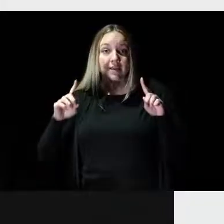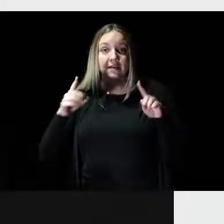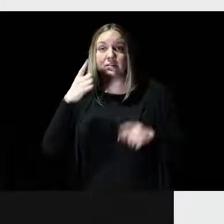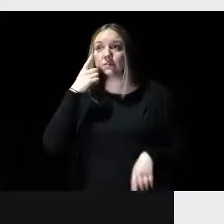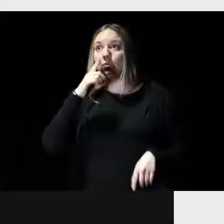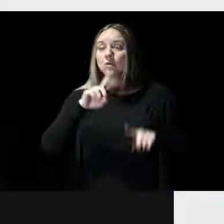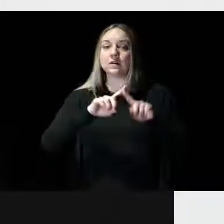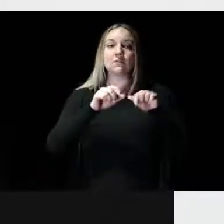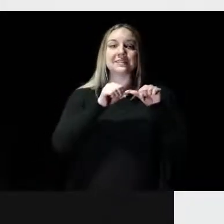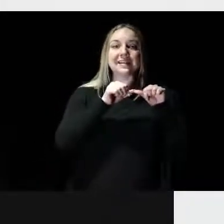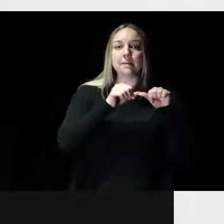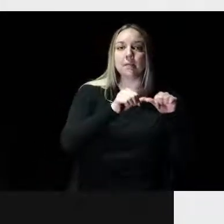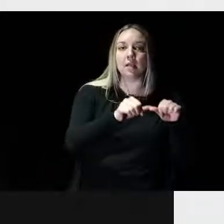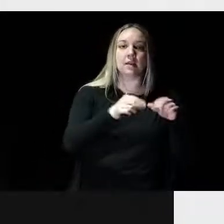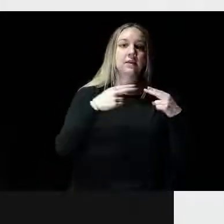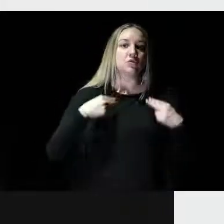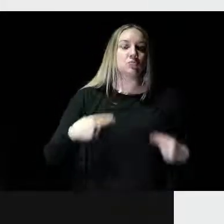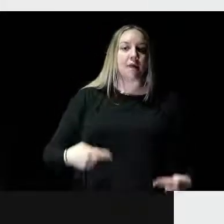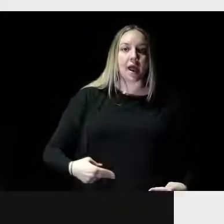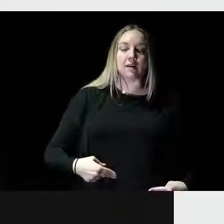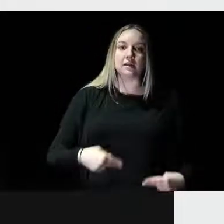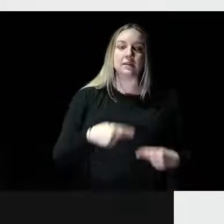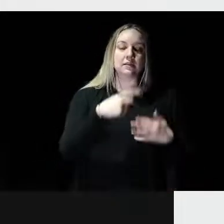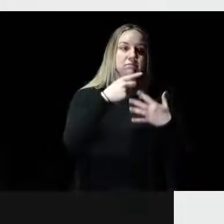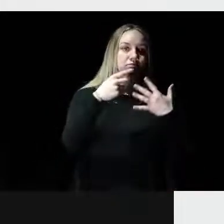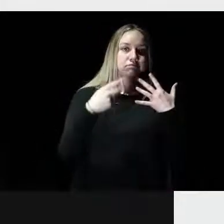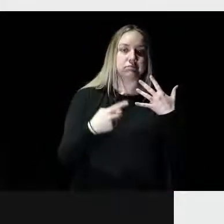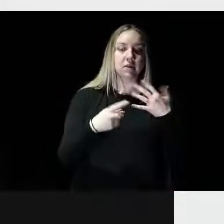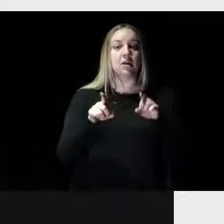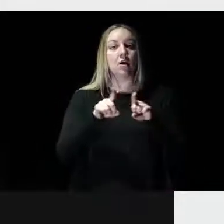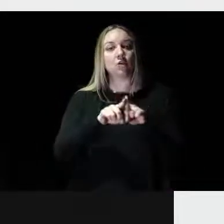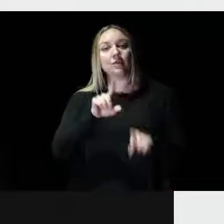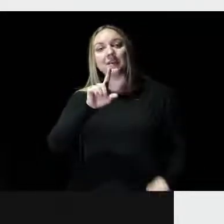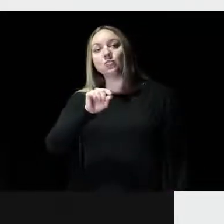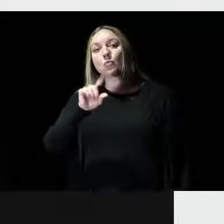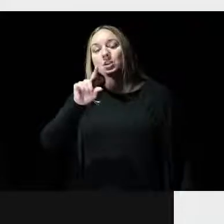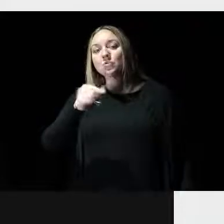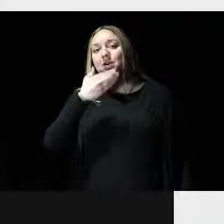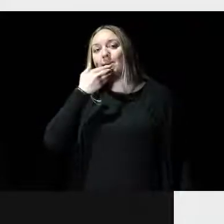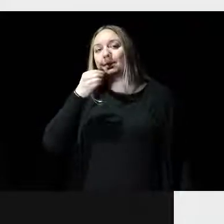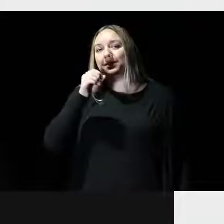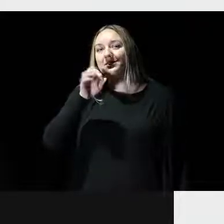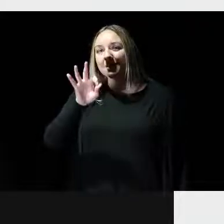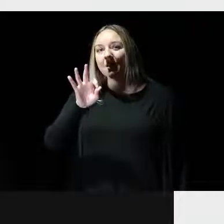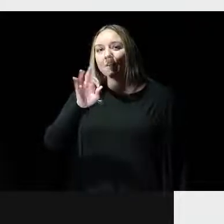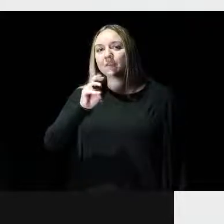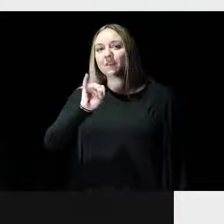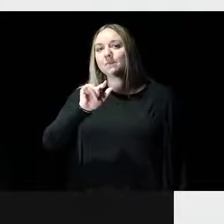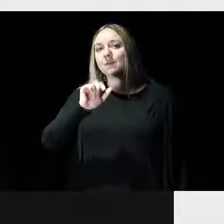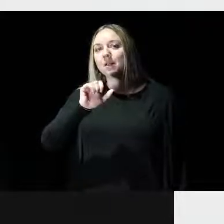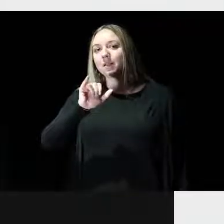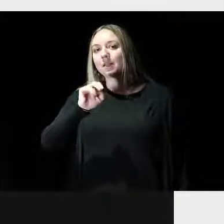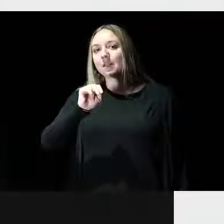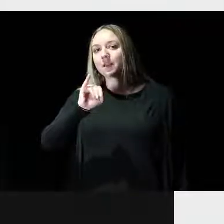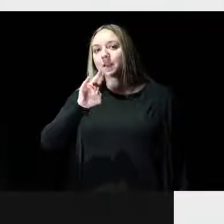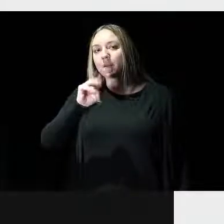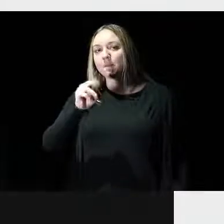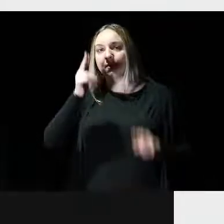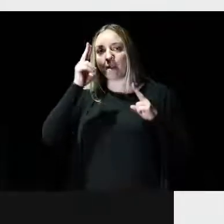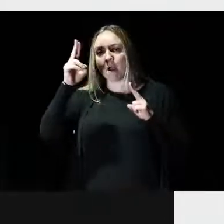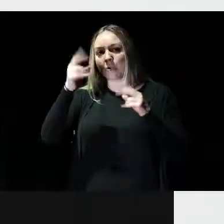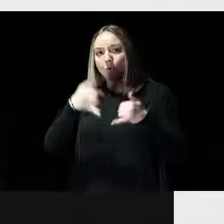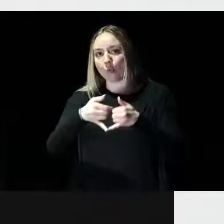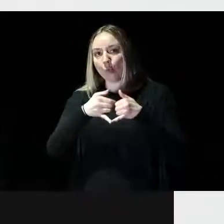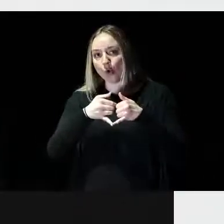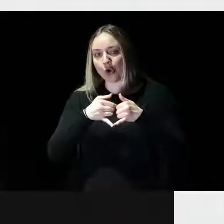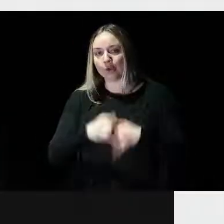and Humanity in the Built Environment, and a 2020 Best of the Millennium AIA LA Honor Award.